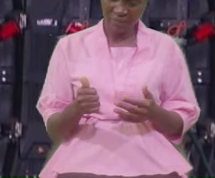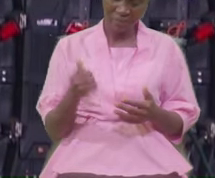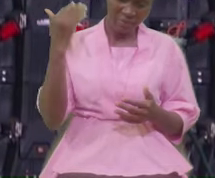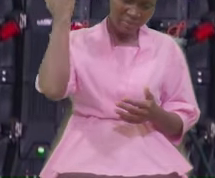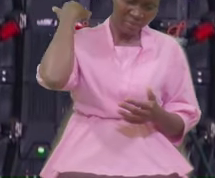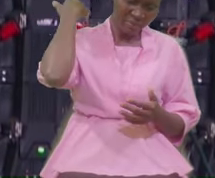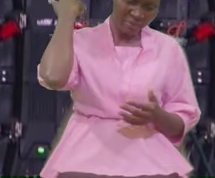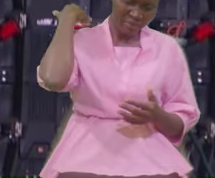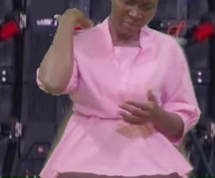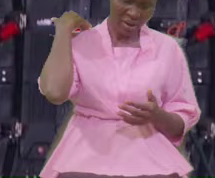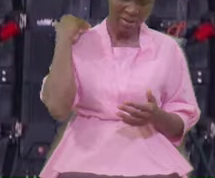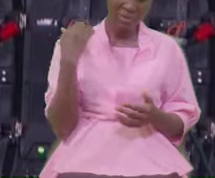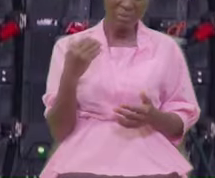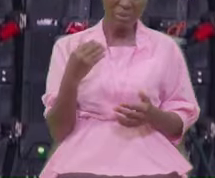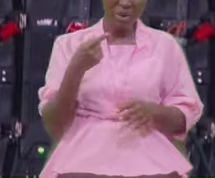Almighty